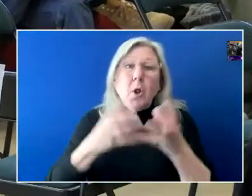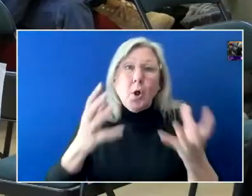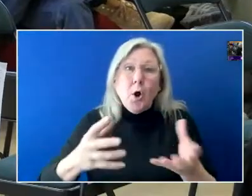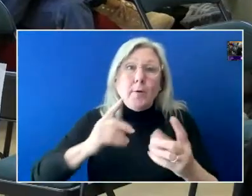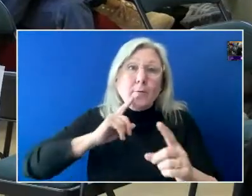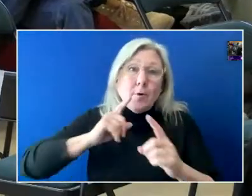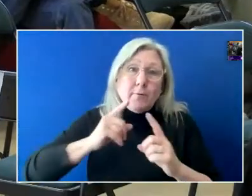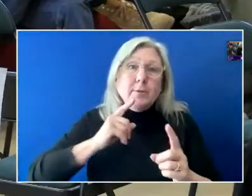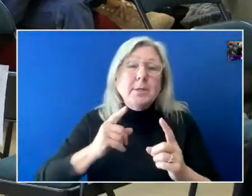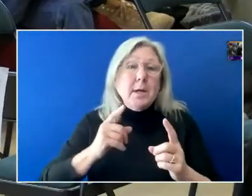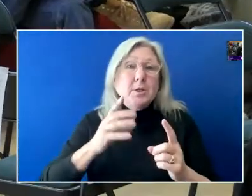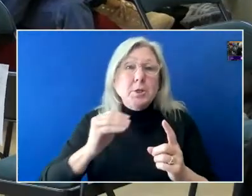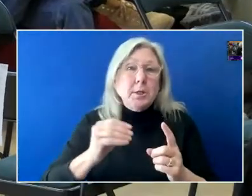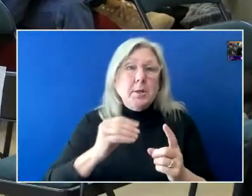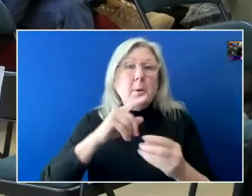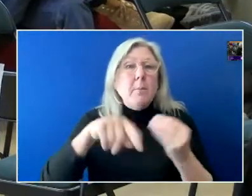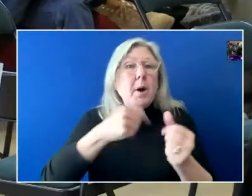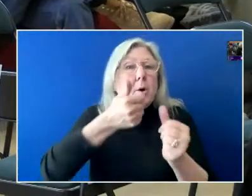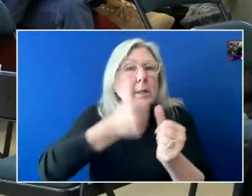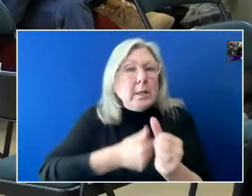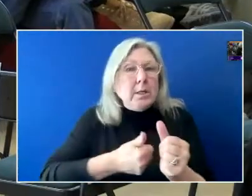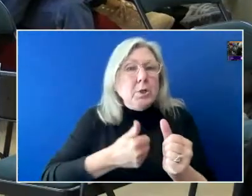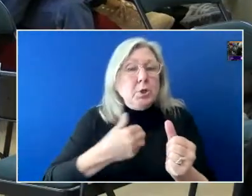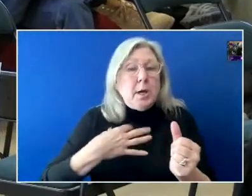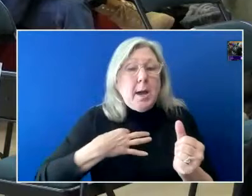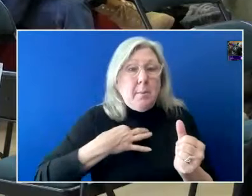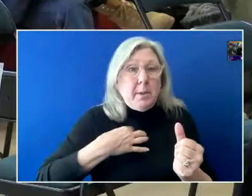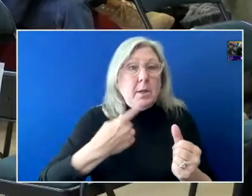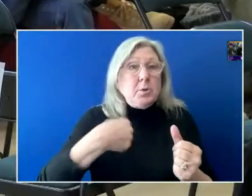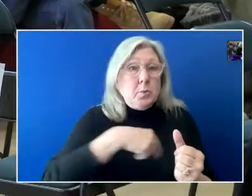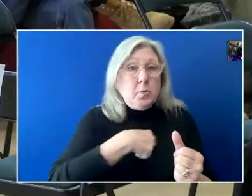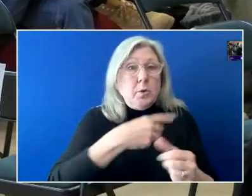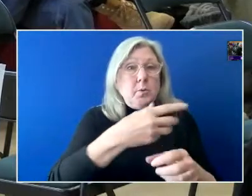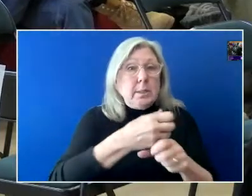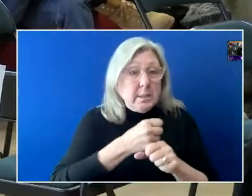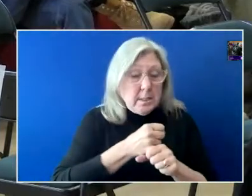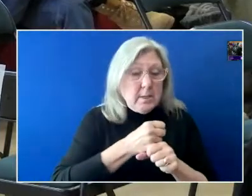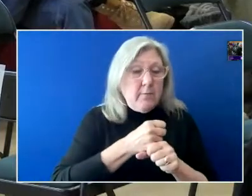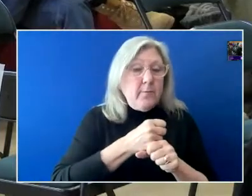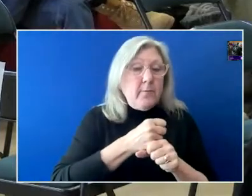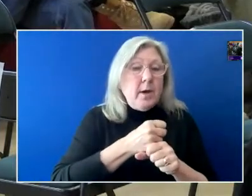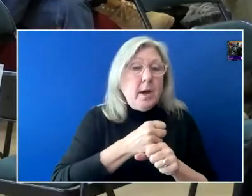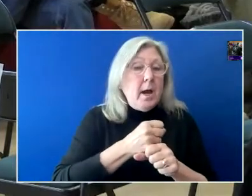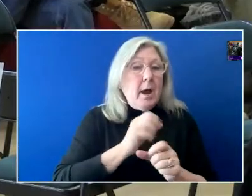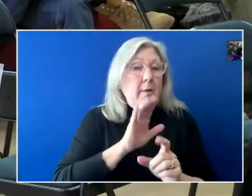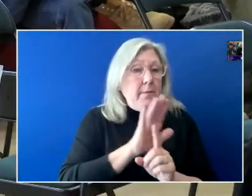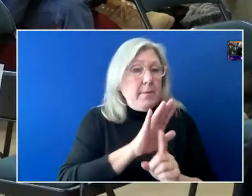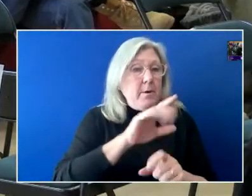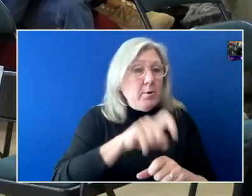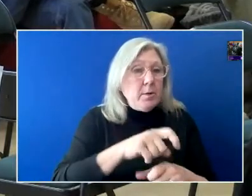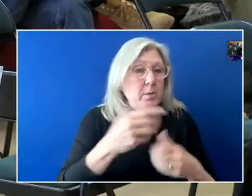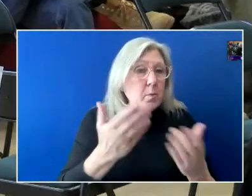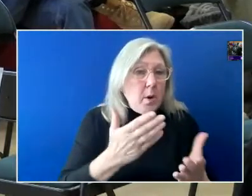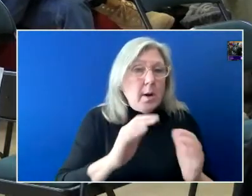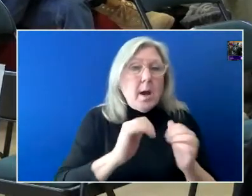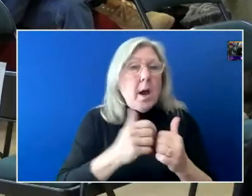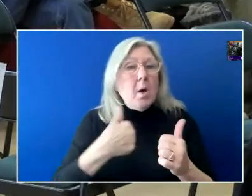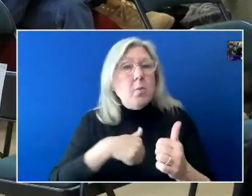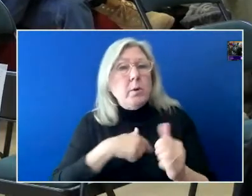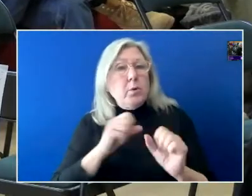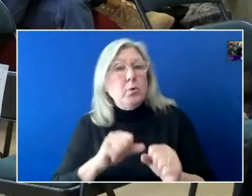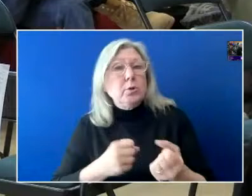each application that we receive um and what what what their need is and and how we might